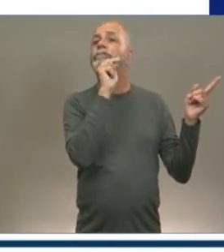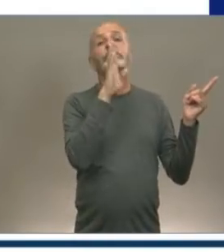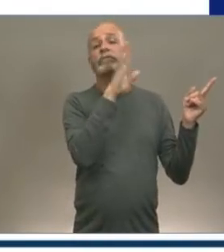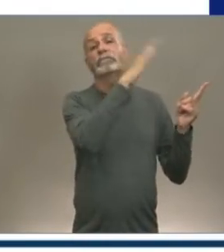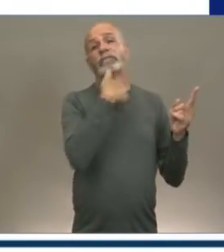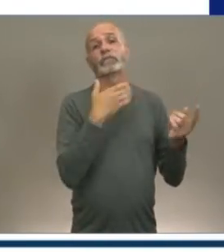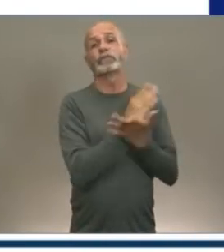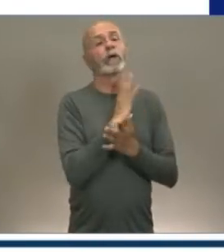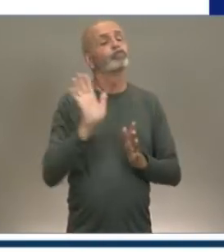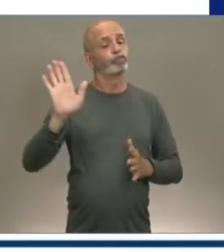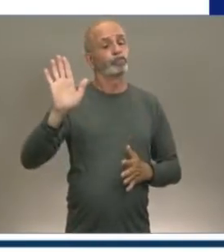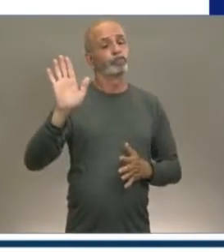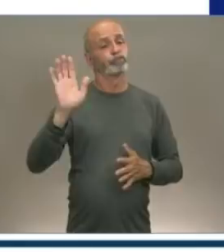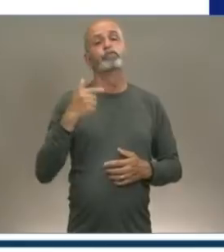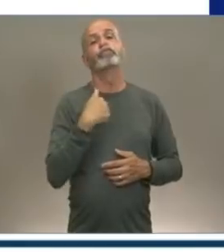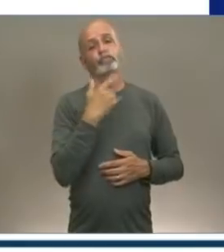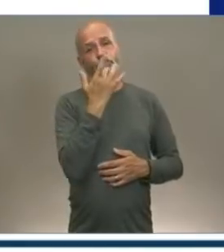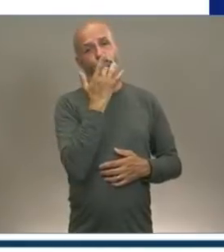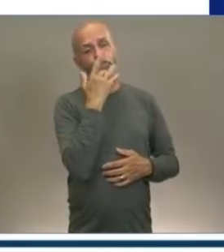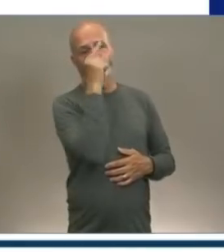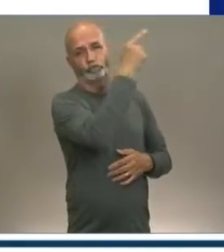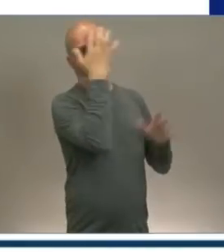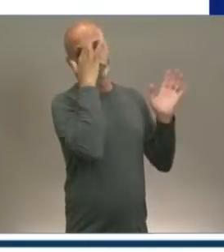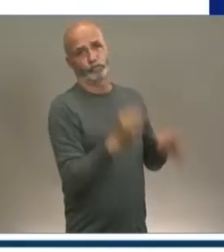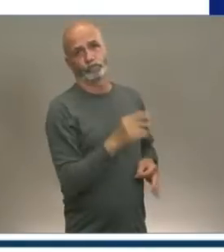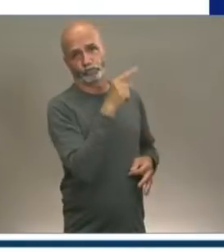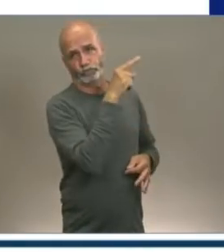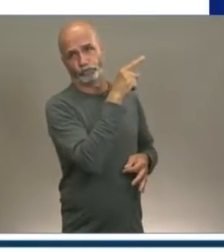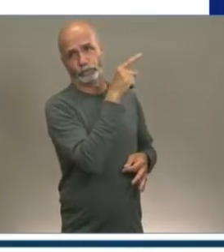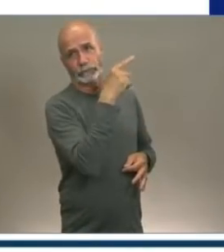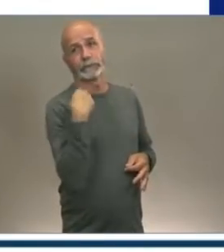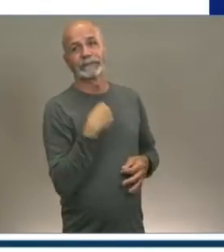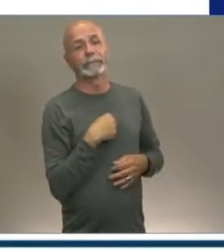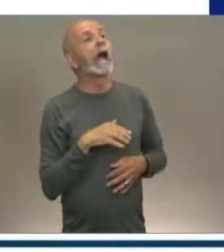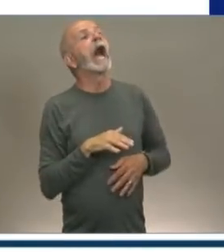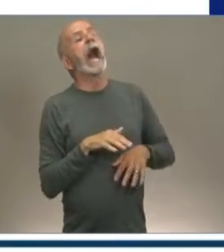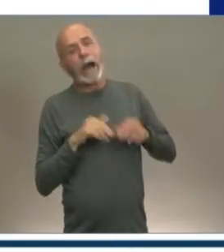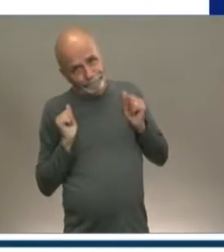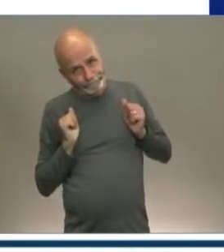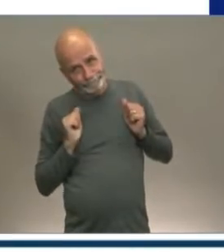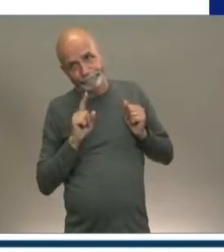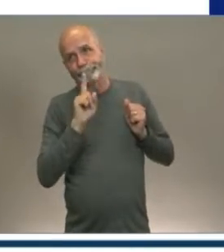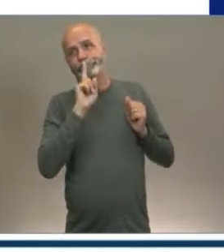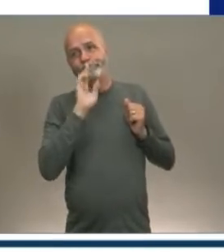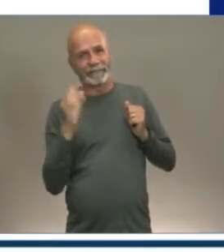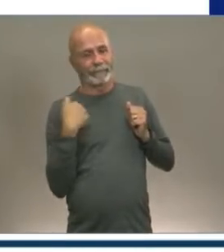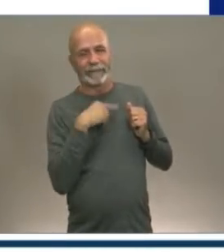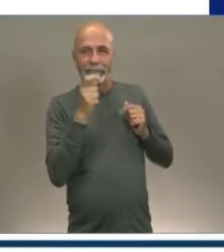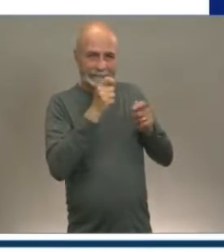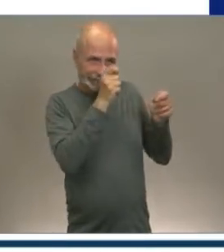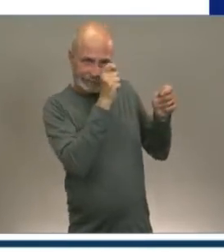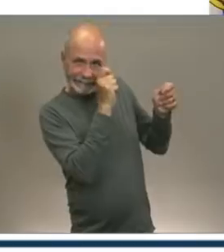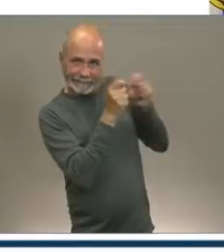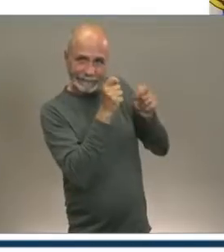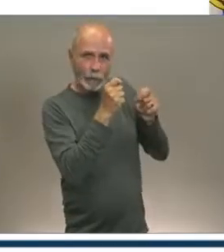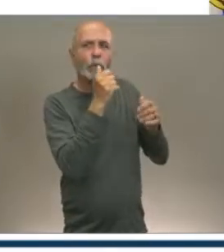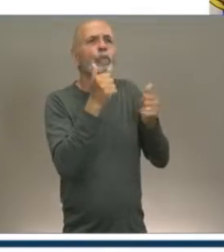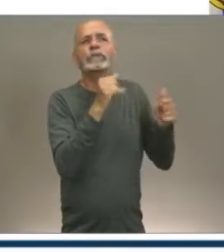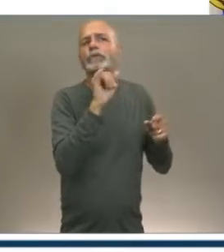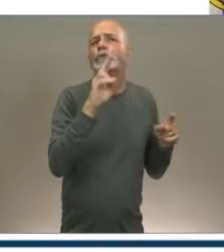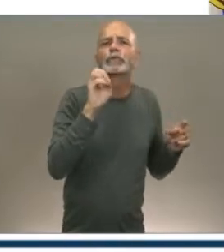decision. And we'll have to adapt with our border plan come June 23rd. Go ahead with your follow-up, Keith.